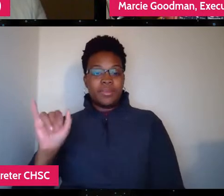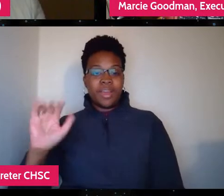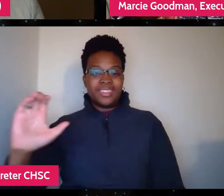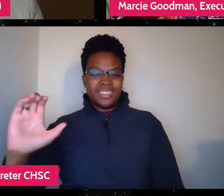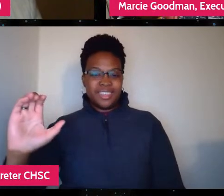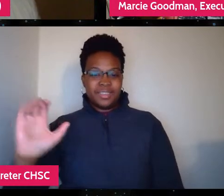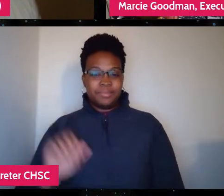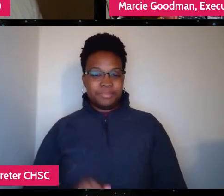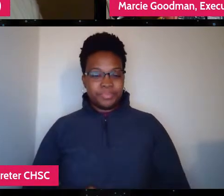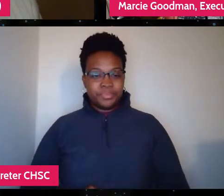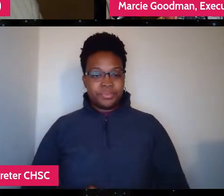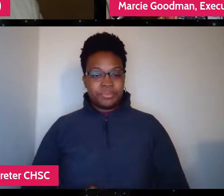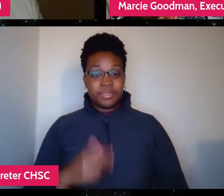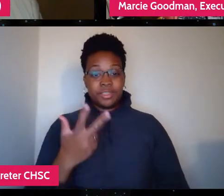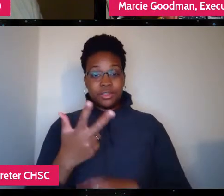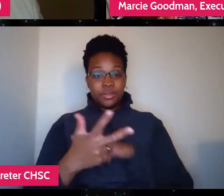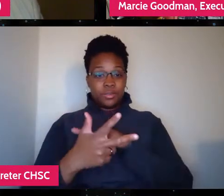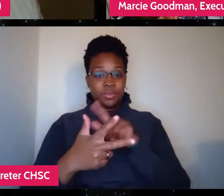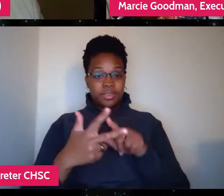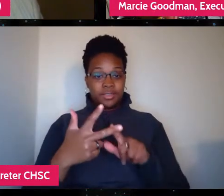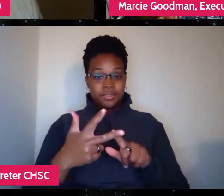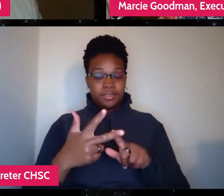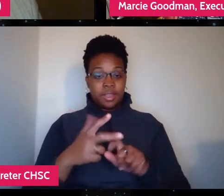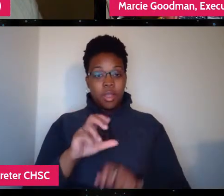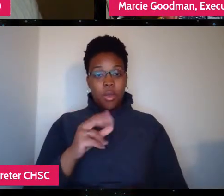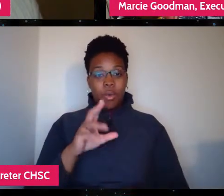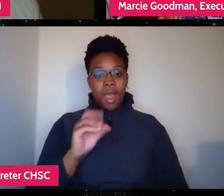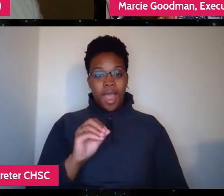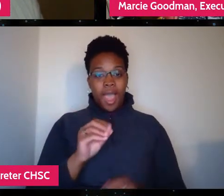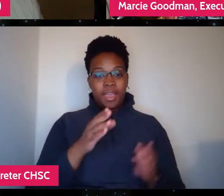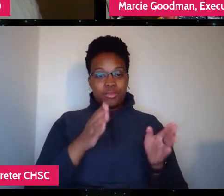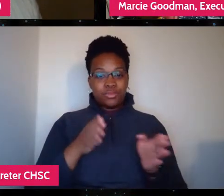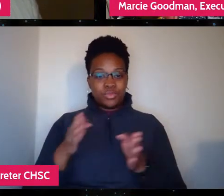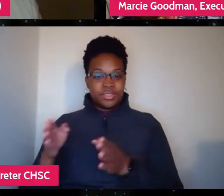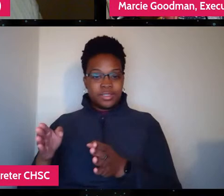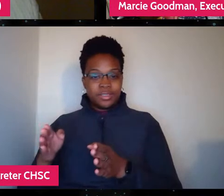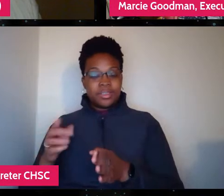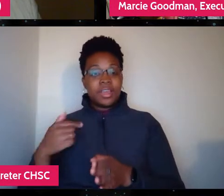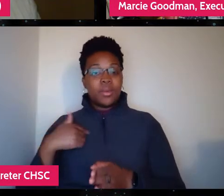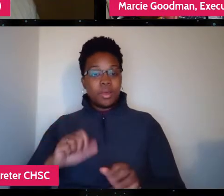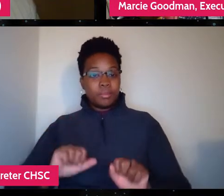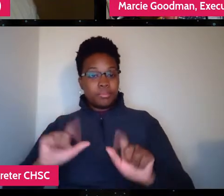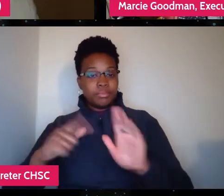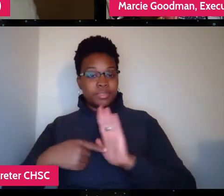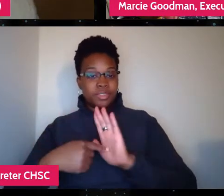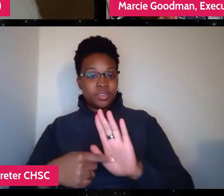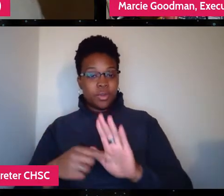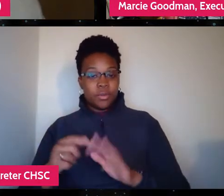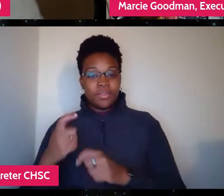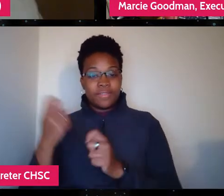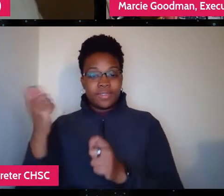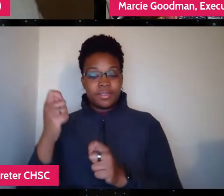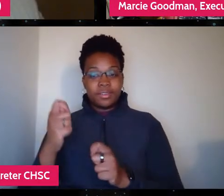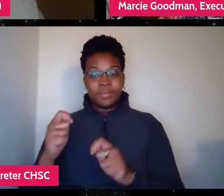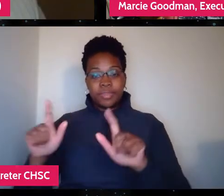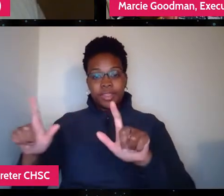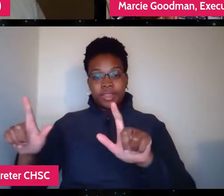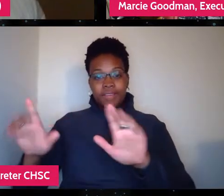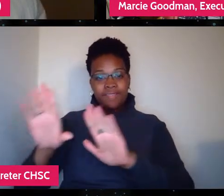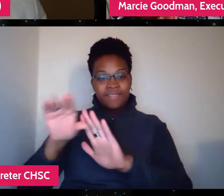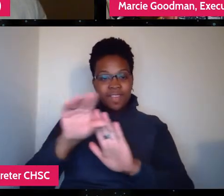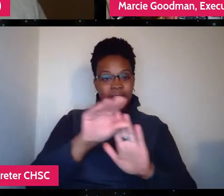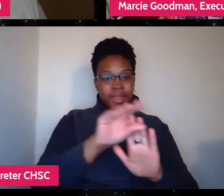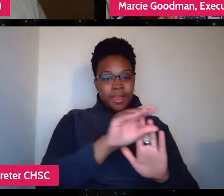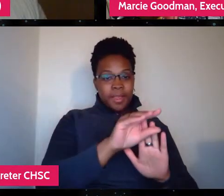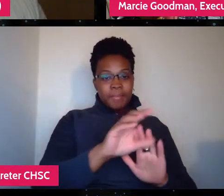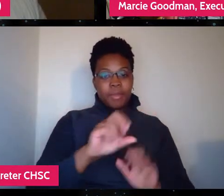of Todd's films make up his Ohio trilogy, and we are screening them at the festival. All shot and set in Ohio, they are Edge